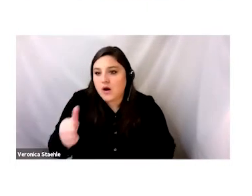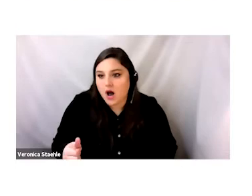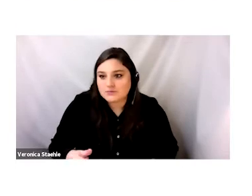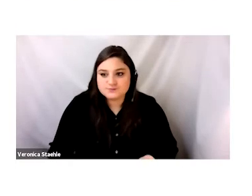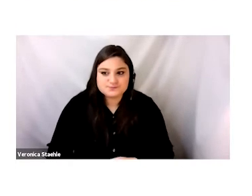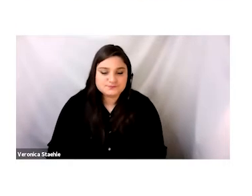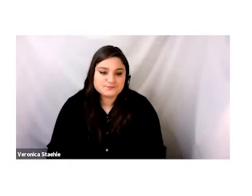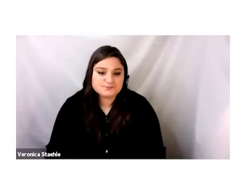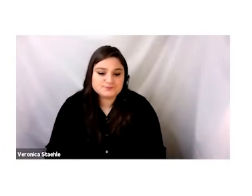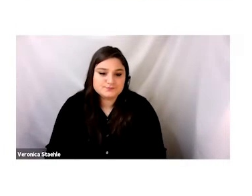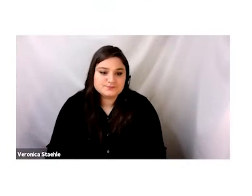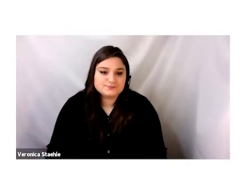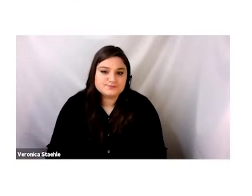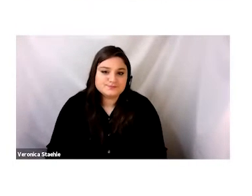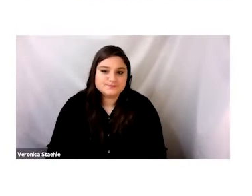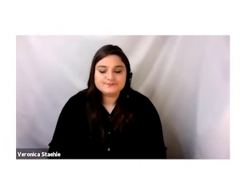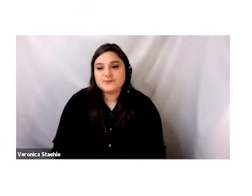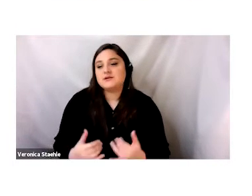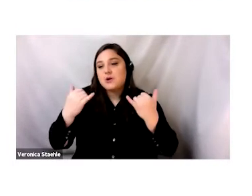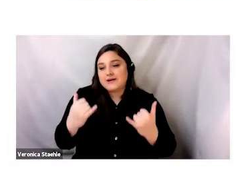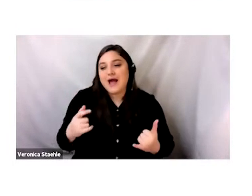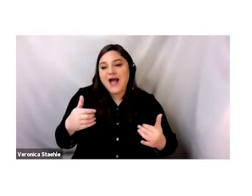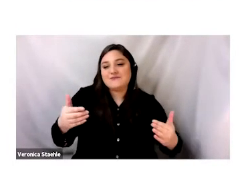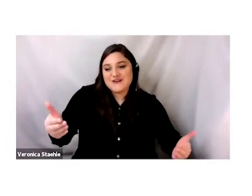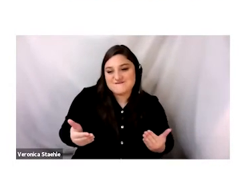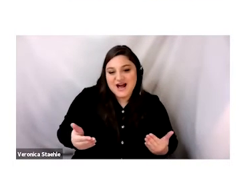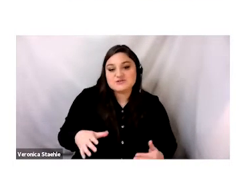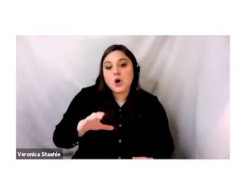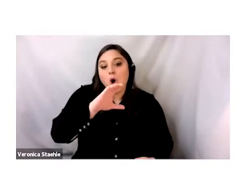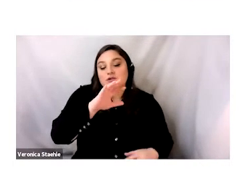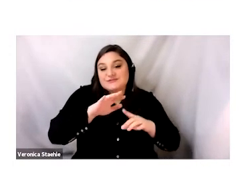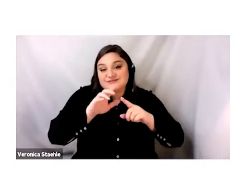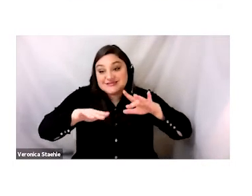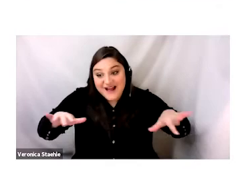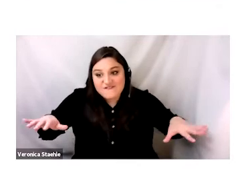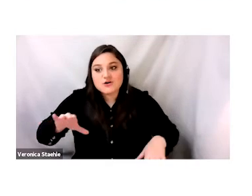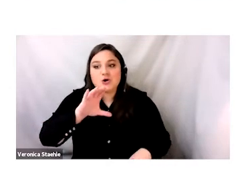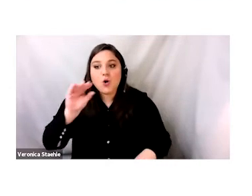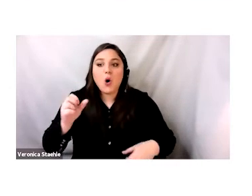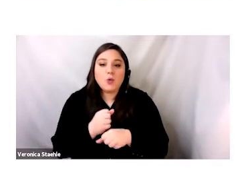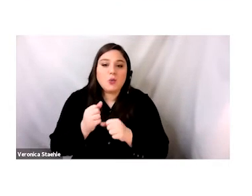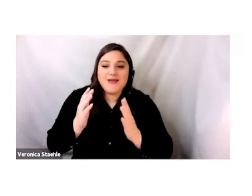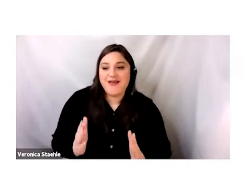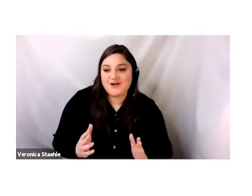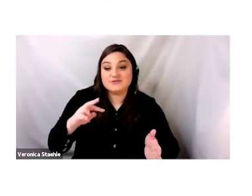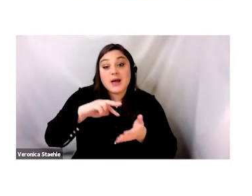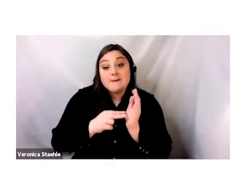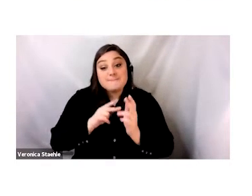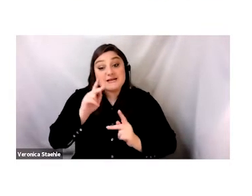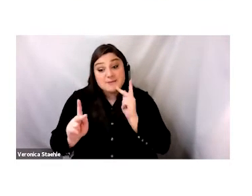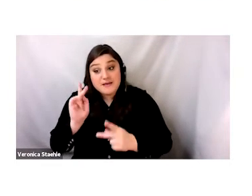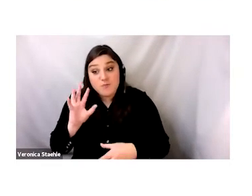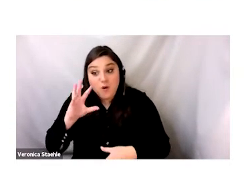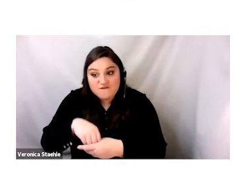Next, we have inviting diverse co-creators. Very short. Folks in the room need to actually be the living expert on the issue. They should be